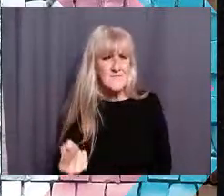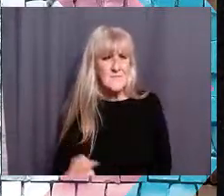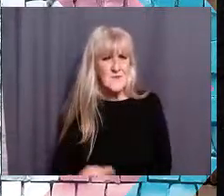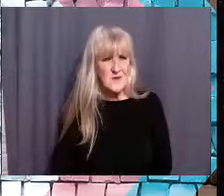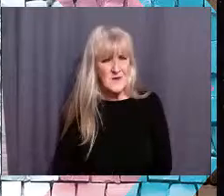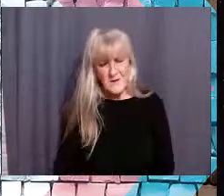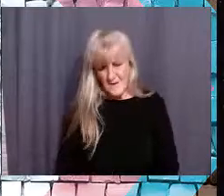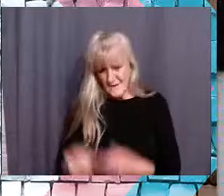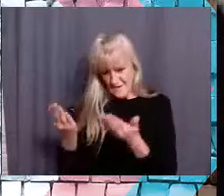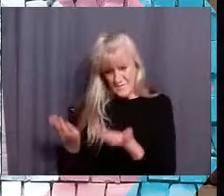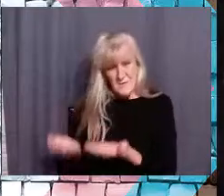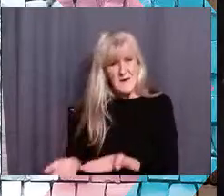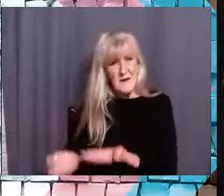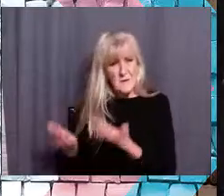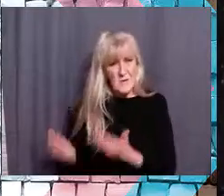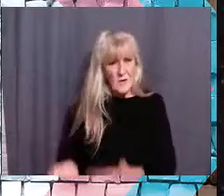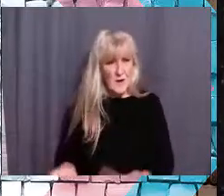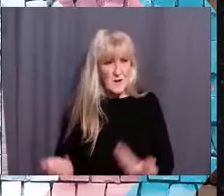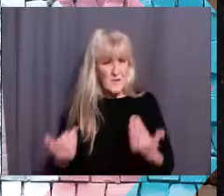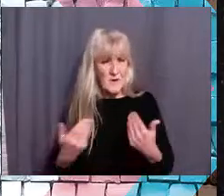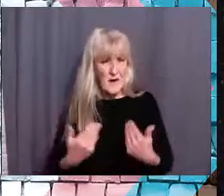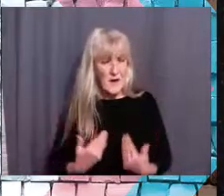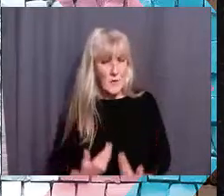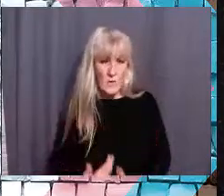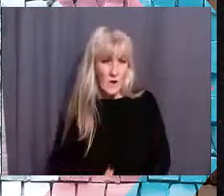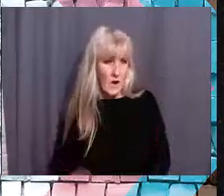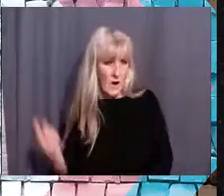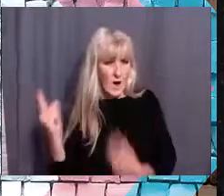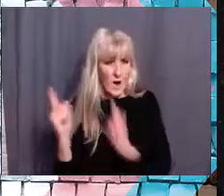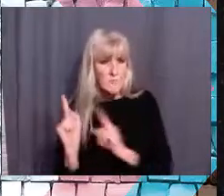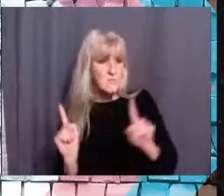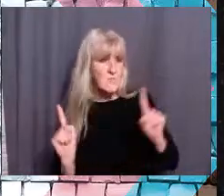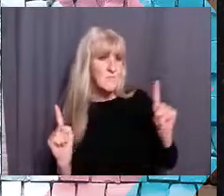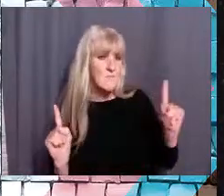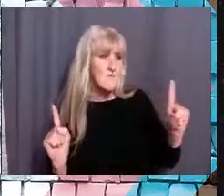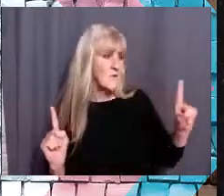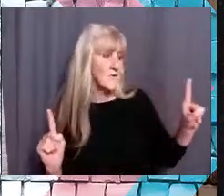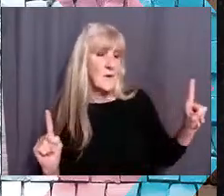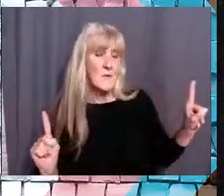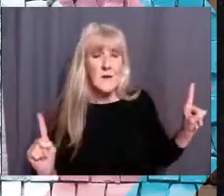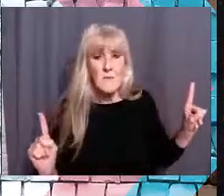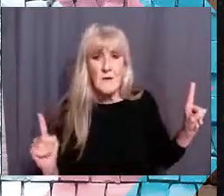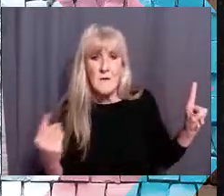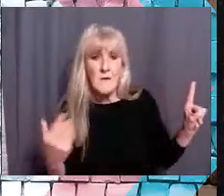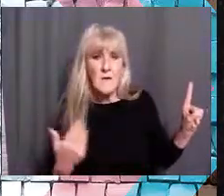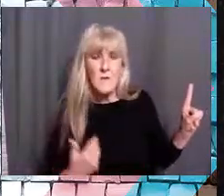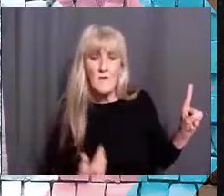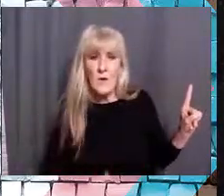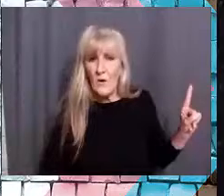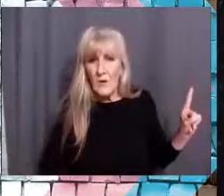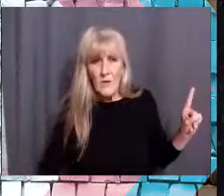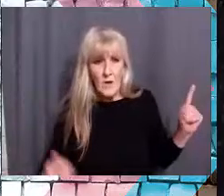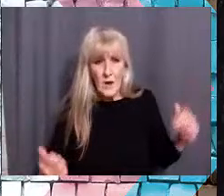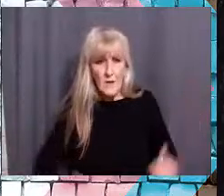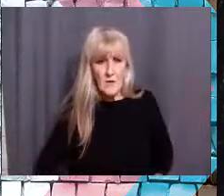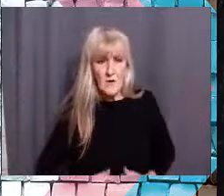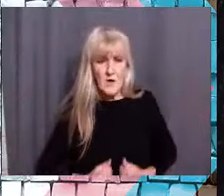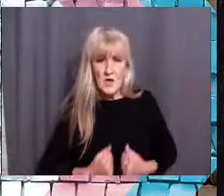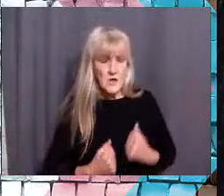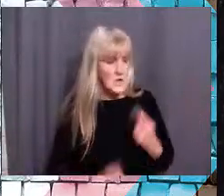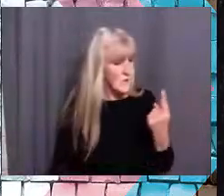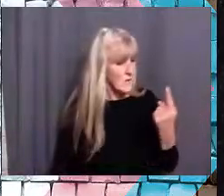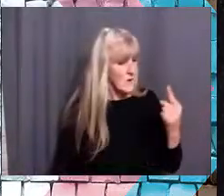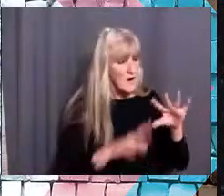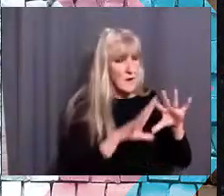what he does when I'm not around? Just because I fell in love